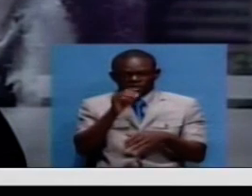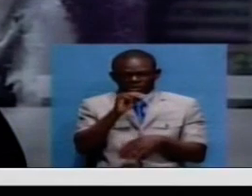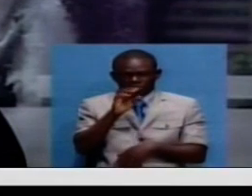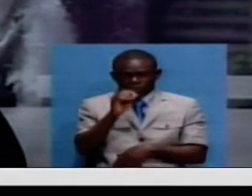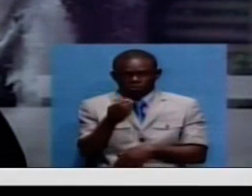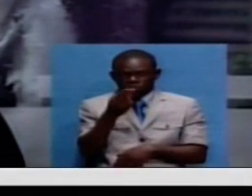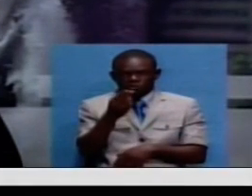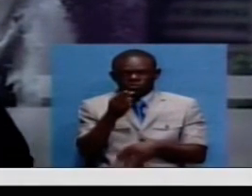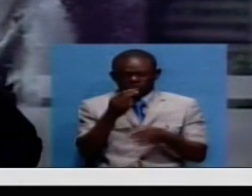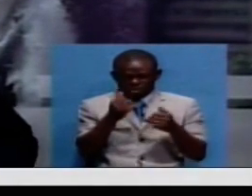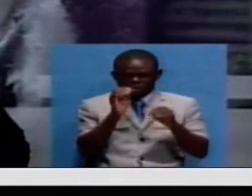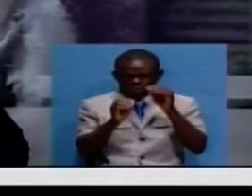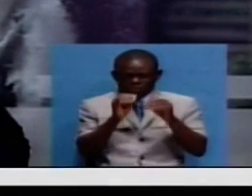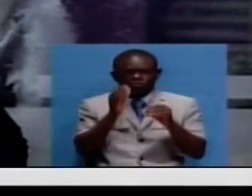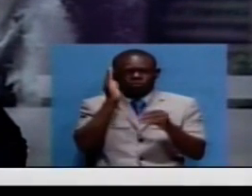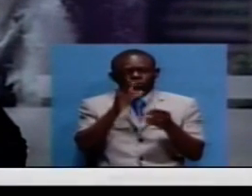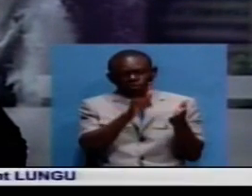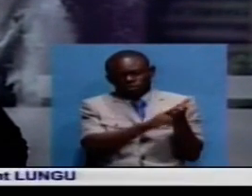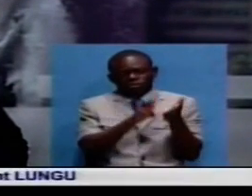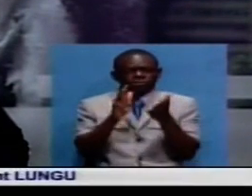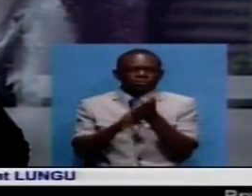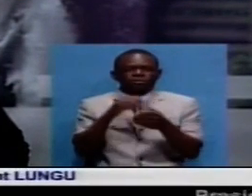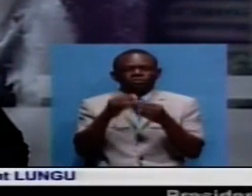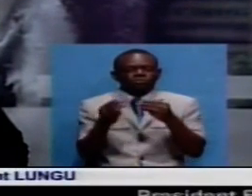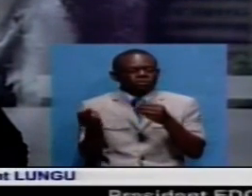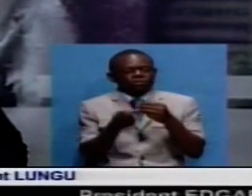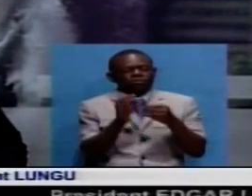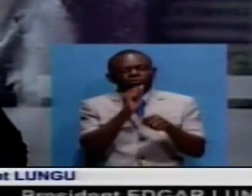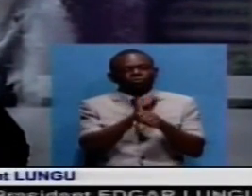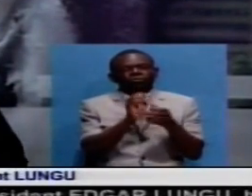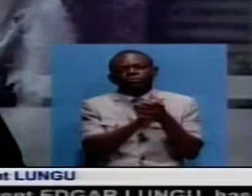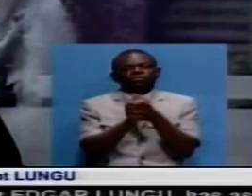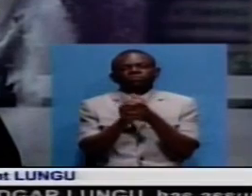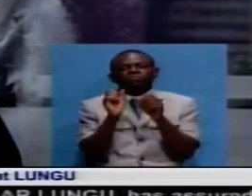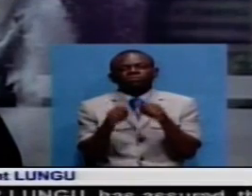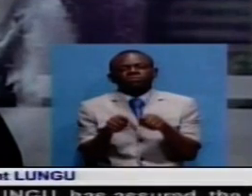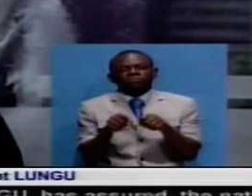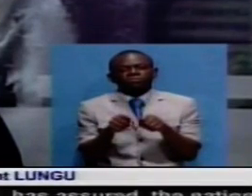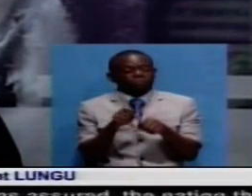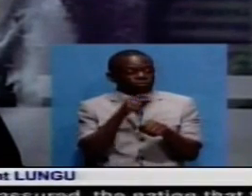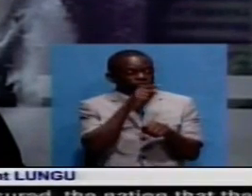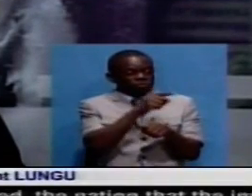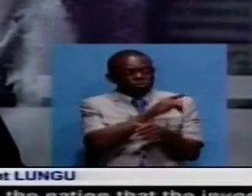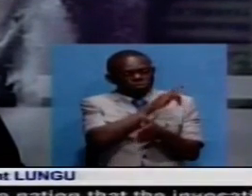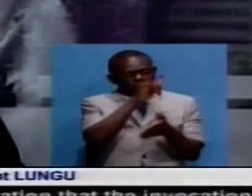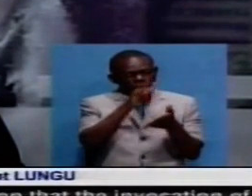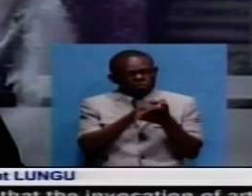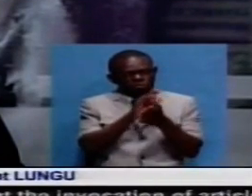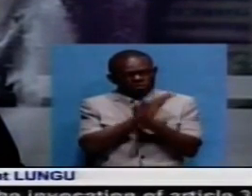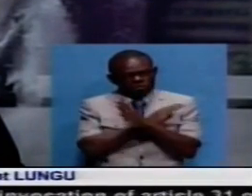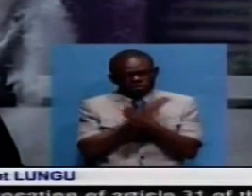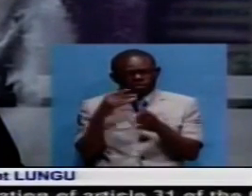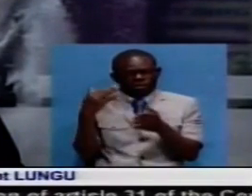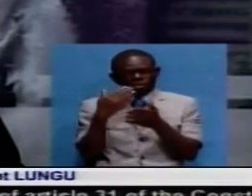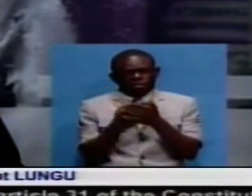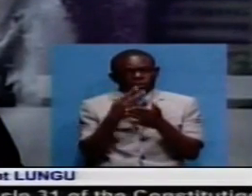the collaboration. And Mr. Chilumba, who has been in Zambia for only 2 months, says an analysis